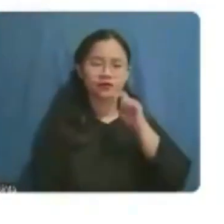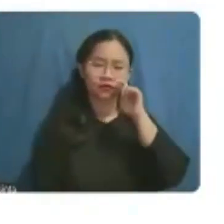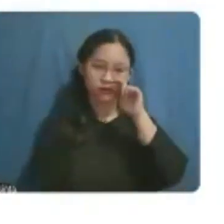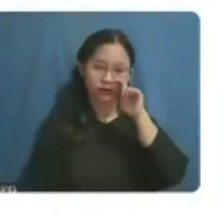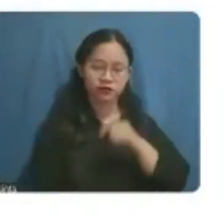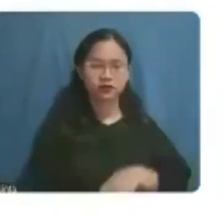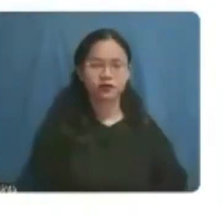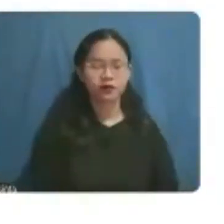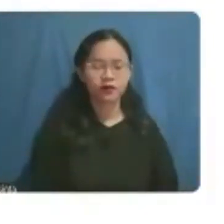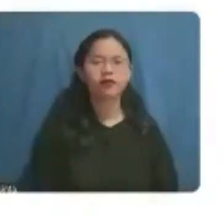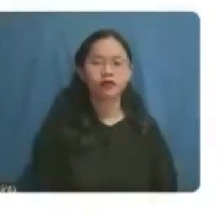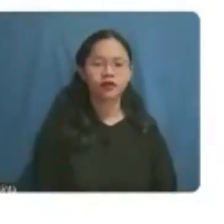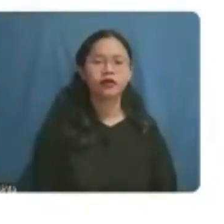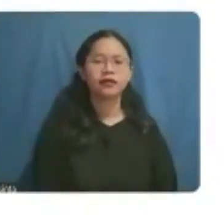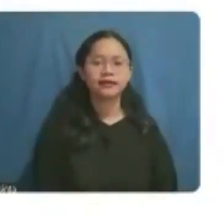slides.